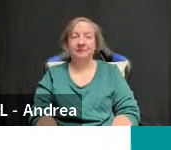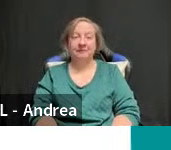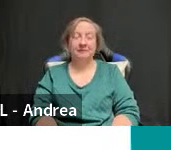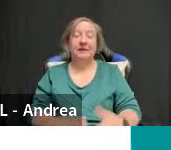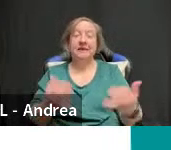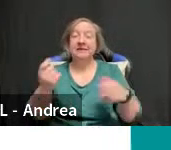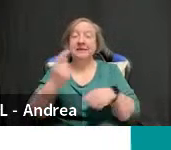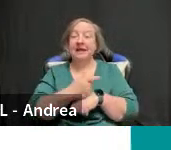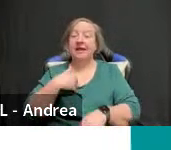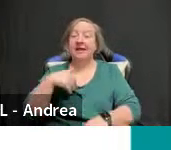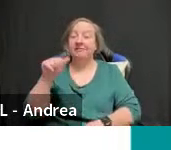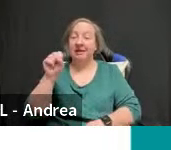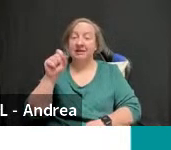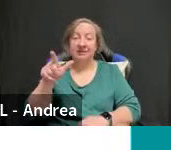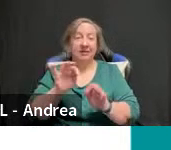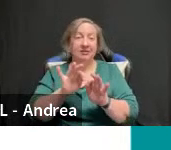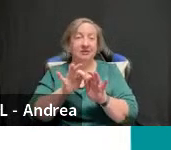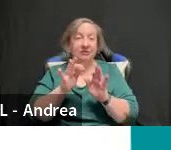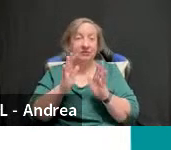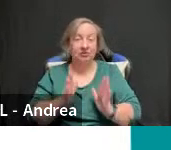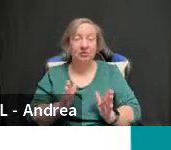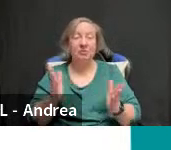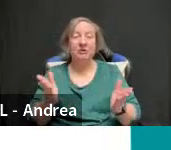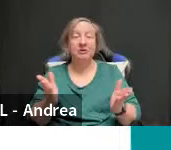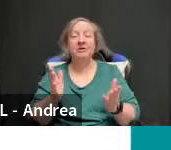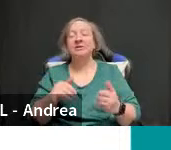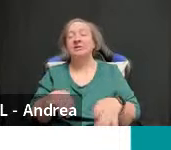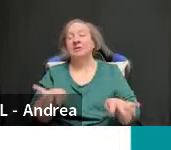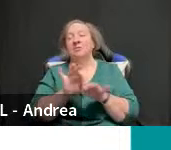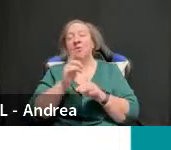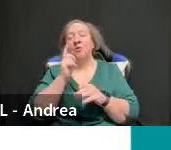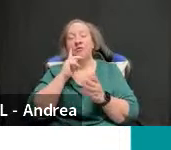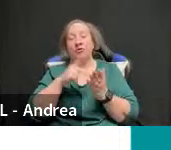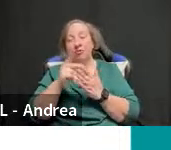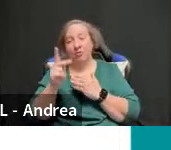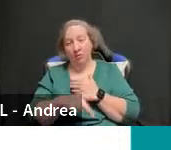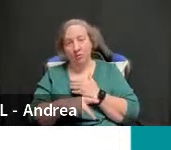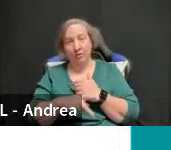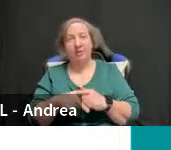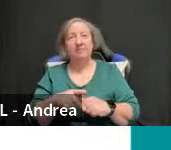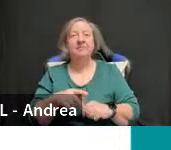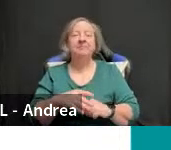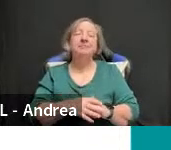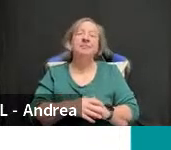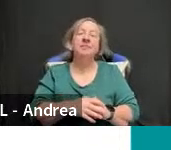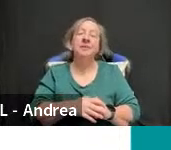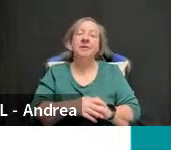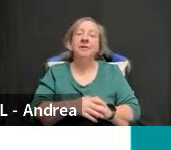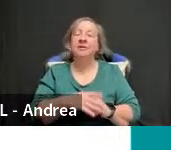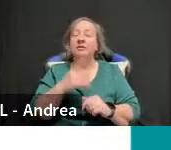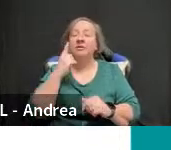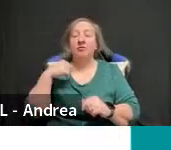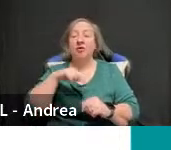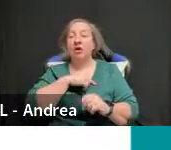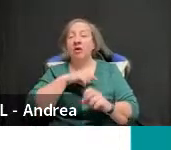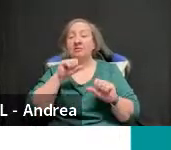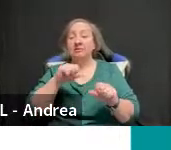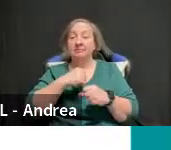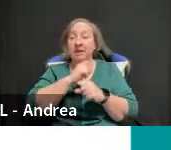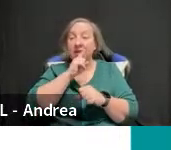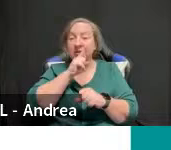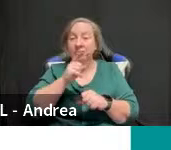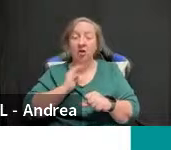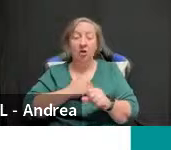Today we have ASL interpretation. This is something that's important to the program. And in order for us to be able to ensure that